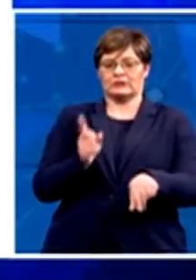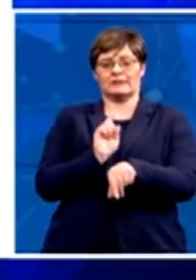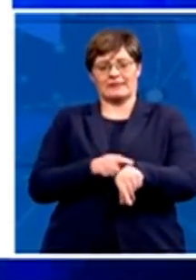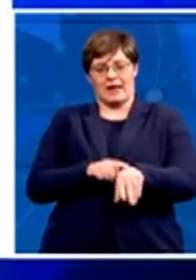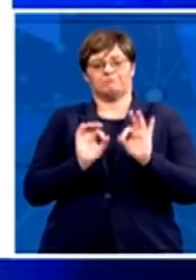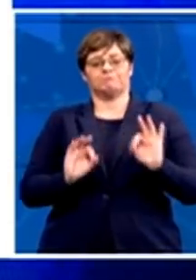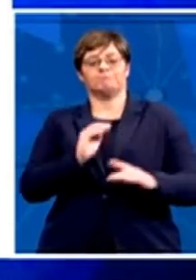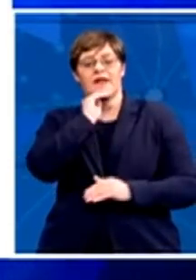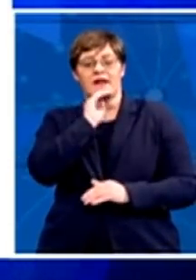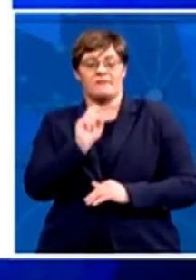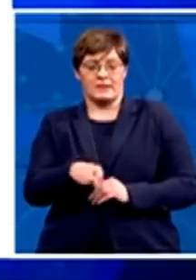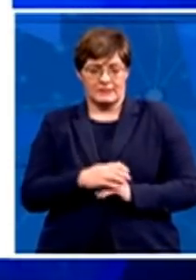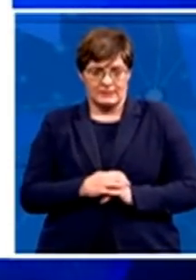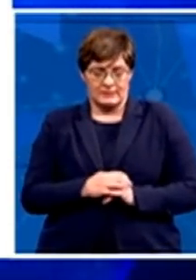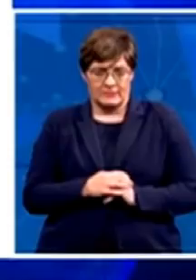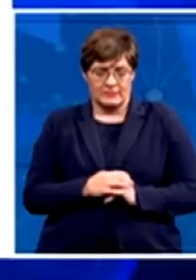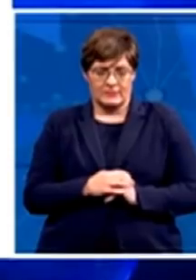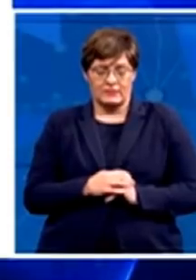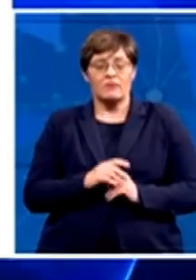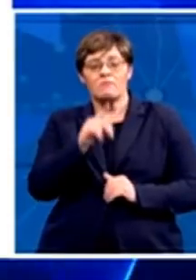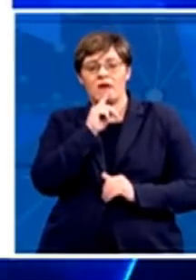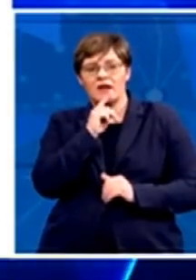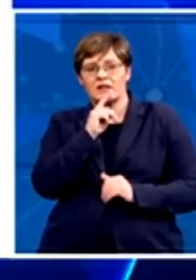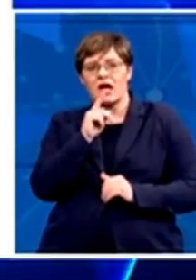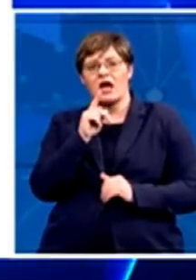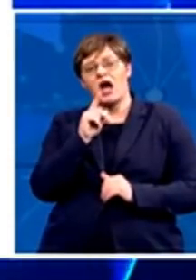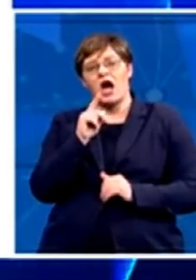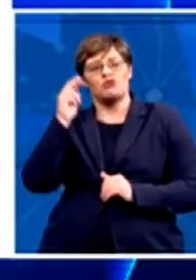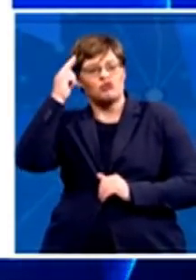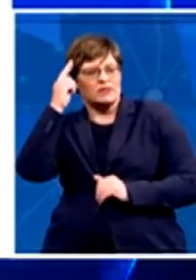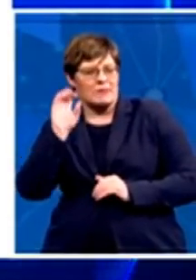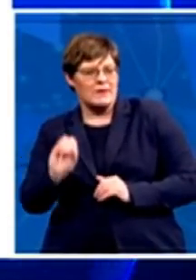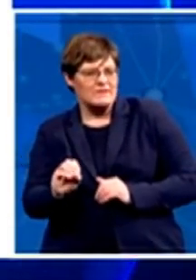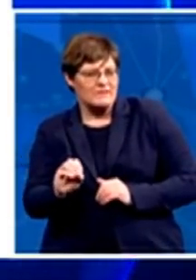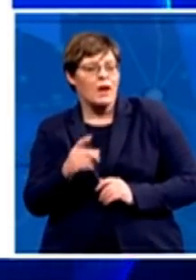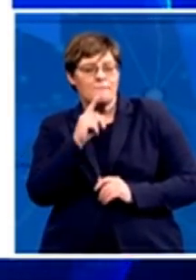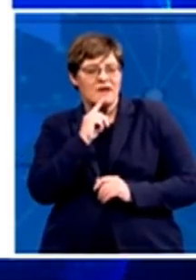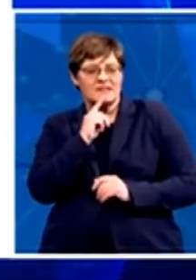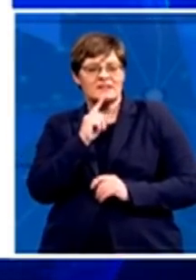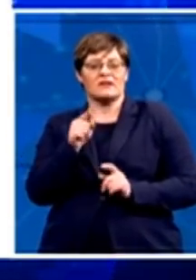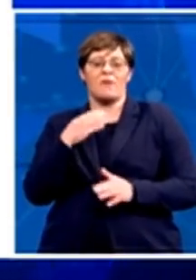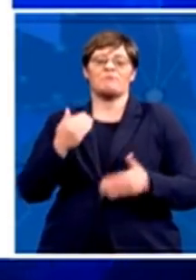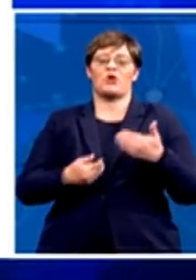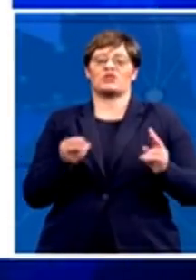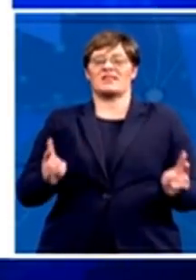determining reasonableness, we have to take into account the nature of this process. And a removal process differs very much